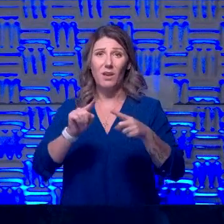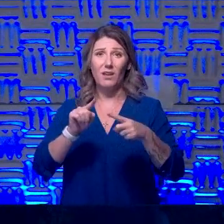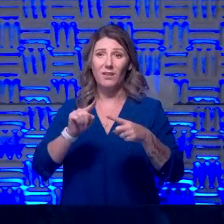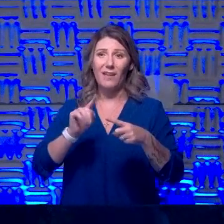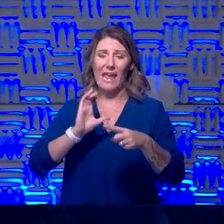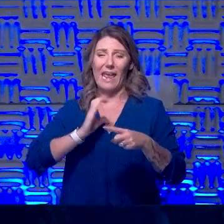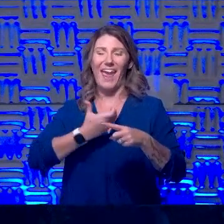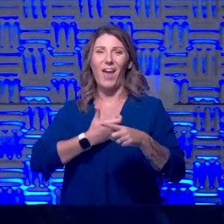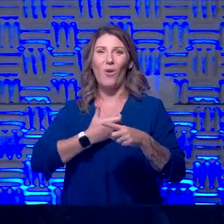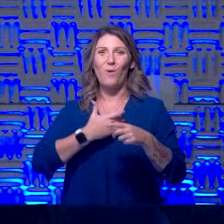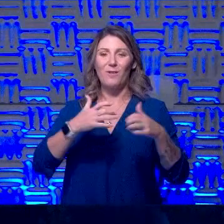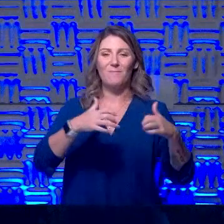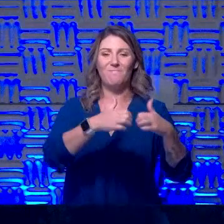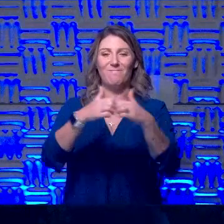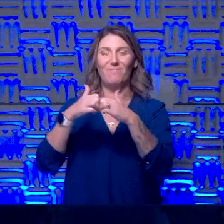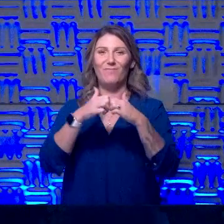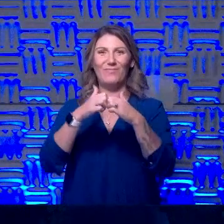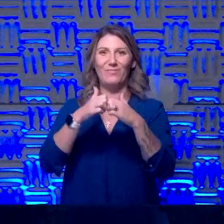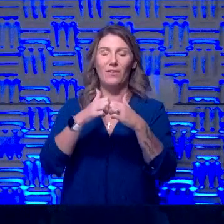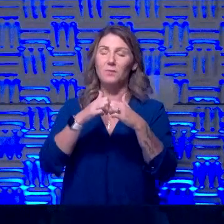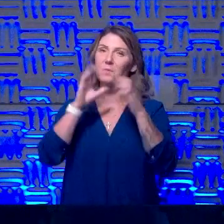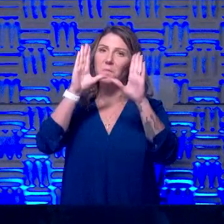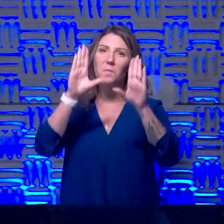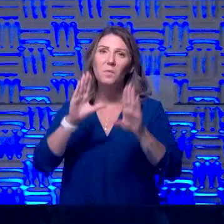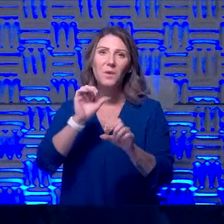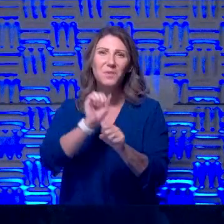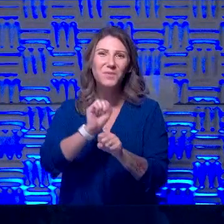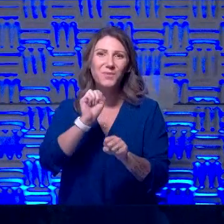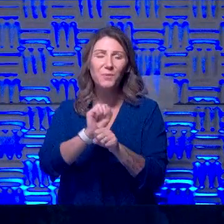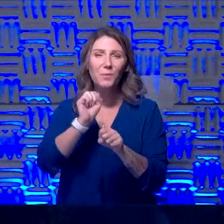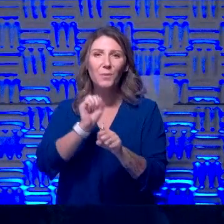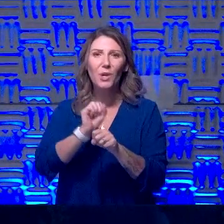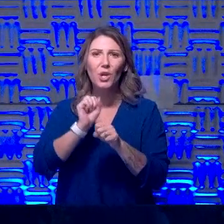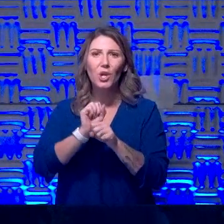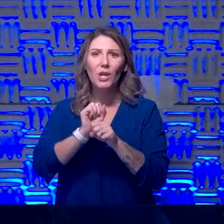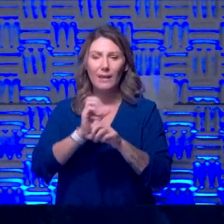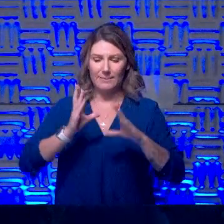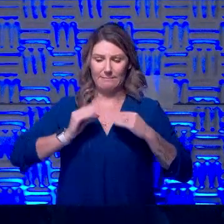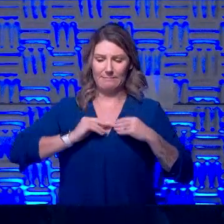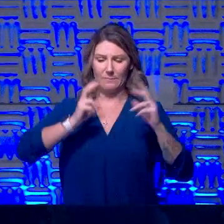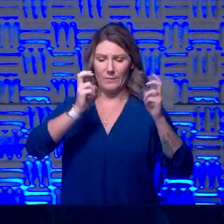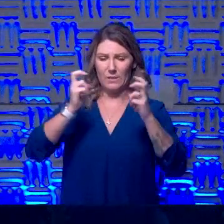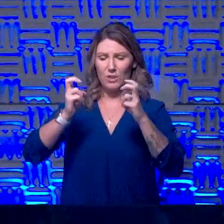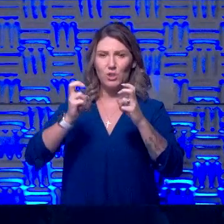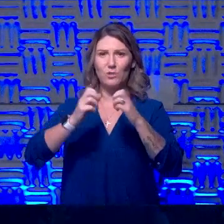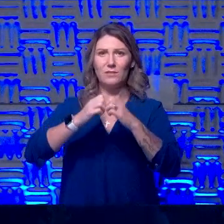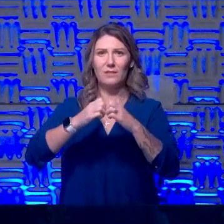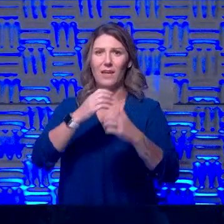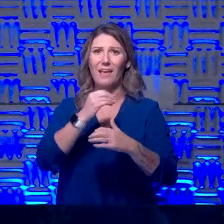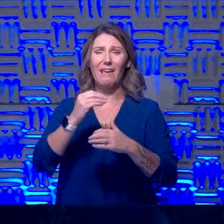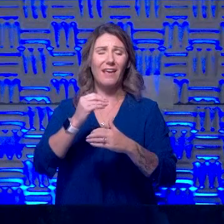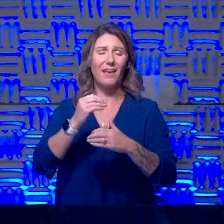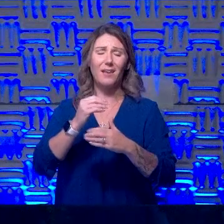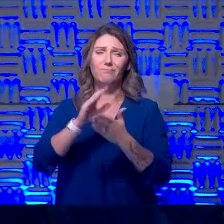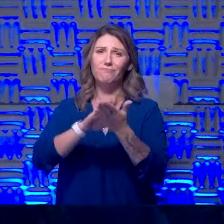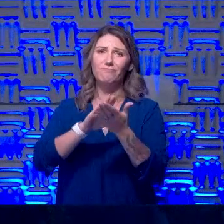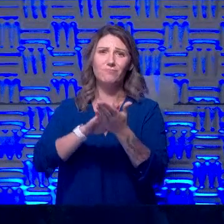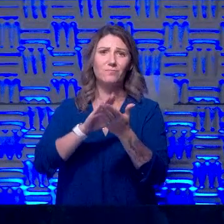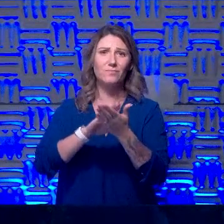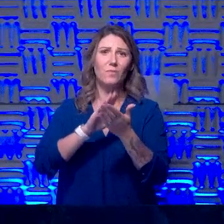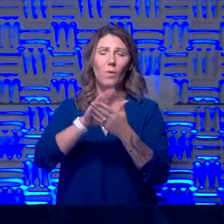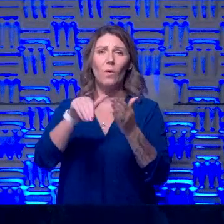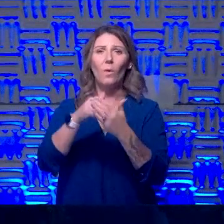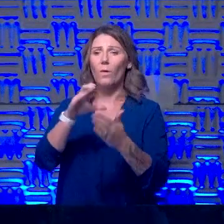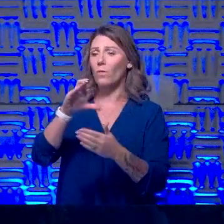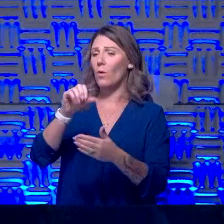just done great work in taking this issue on together. And hats off to the core four. They're not always